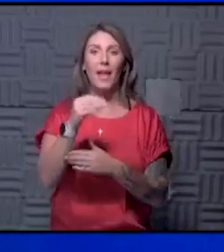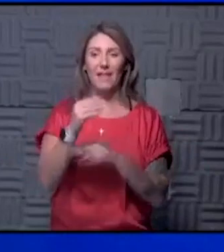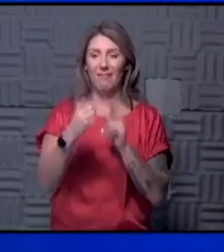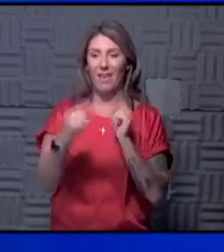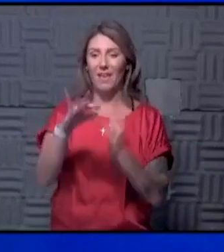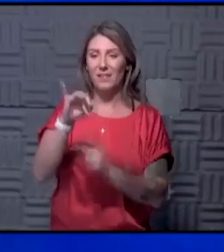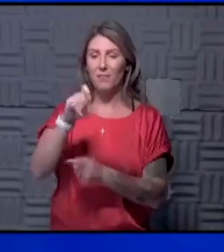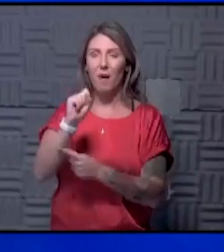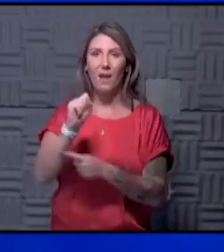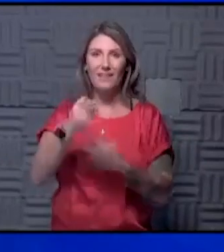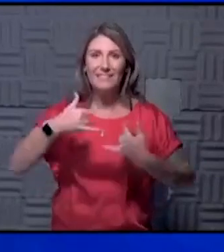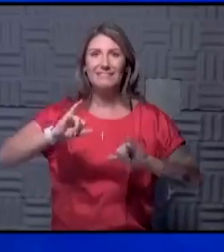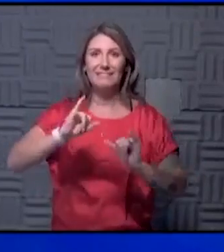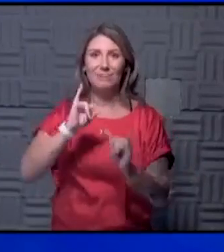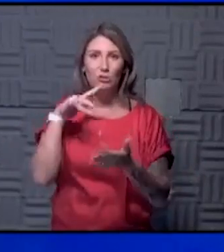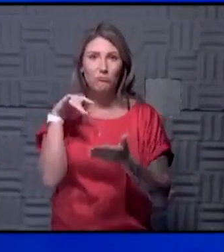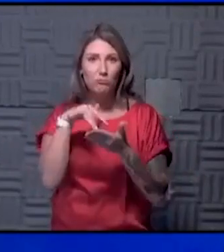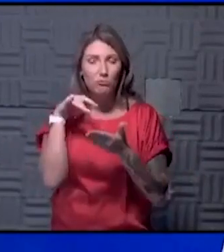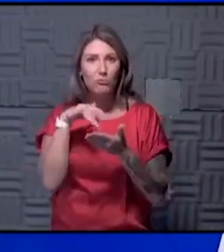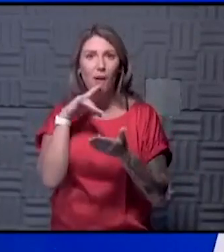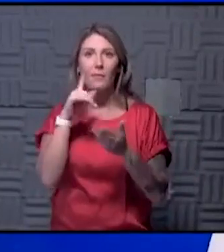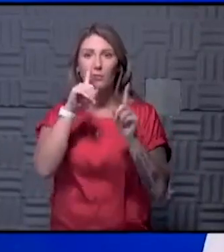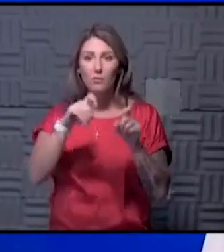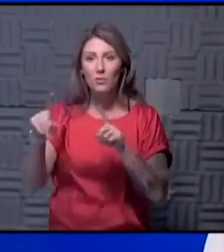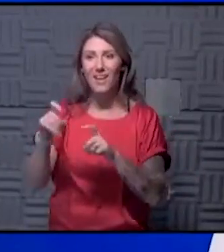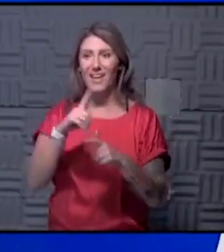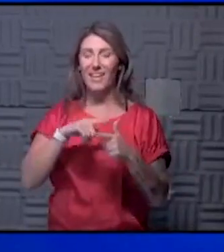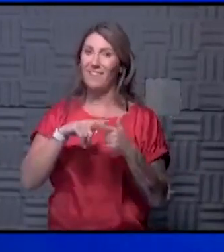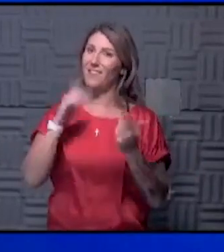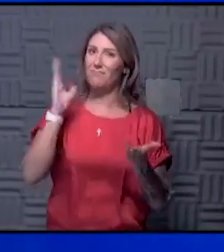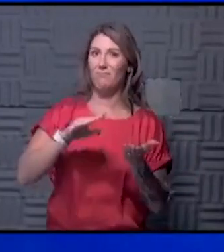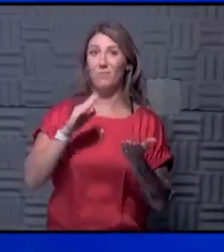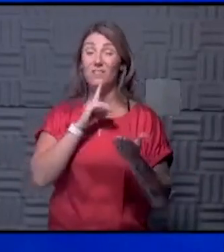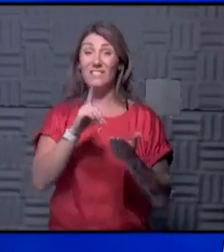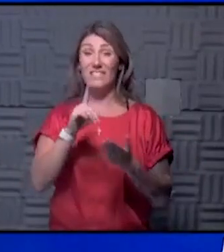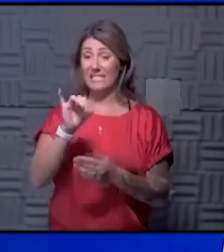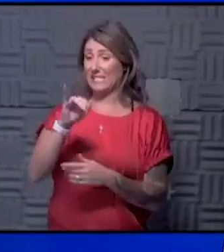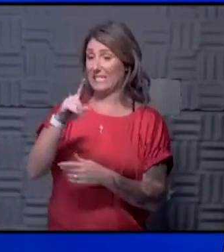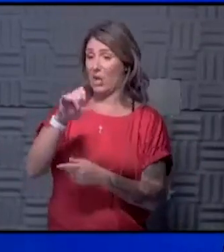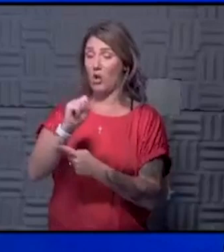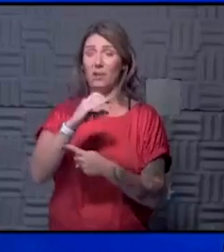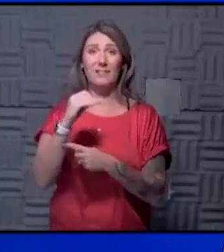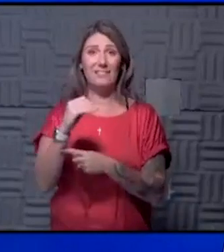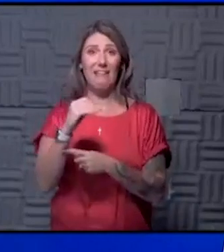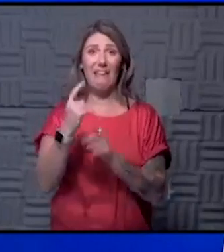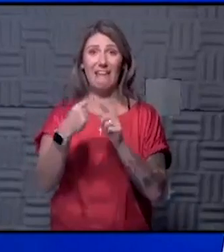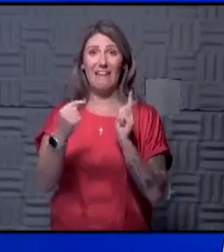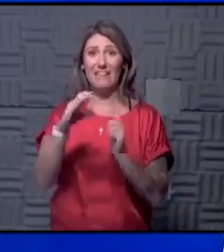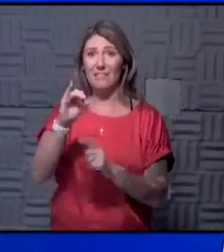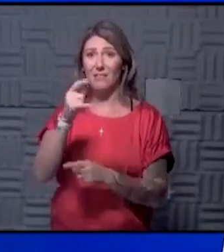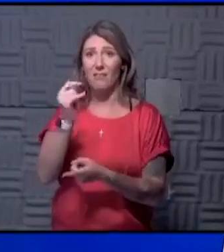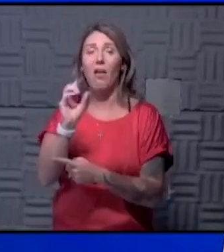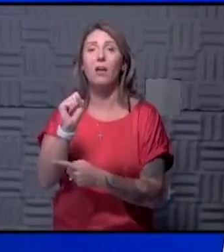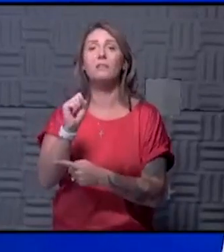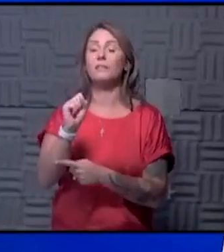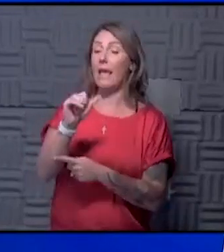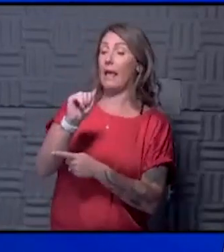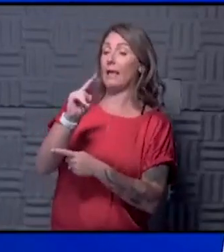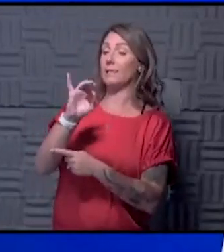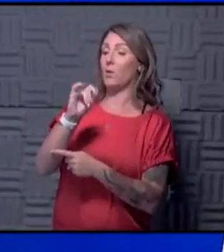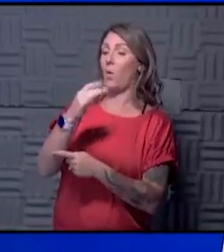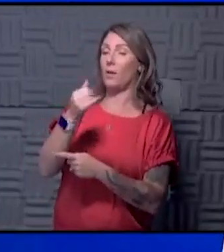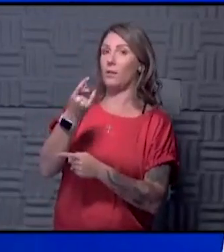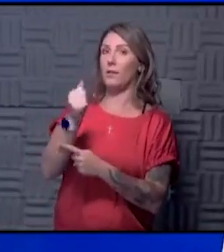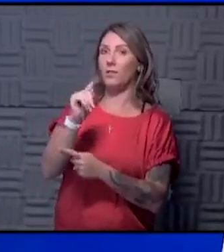treatment trials, so you don't have that. So then it comes down to steroids and anticoagulation. And the problem is that, let's take anticoagulation. There are side effects